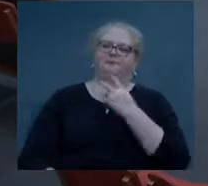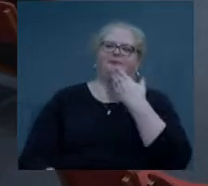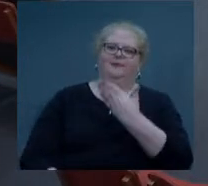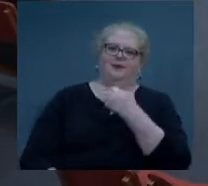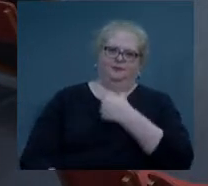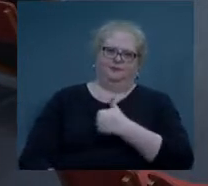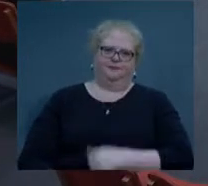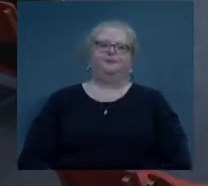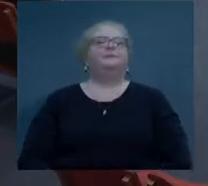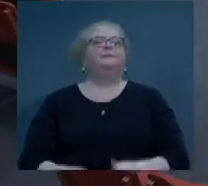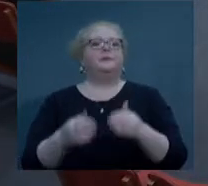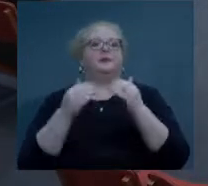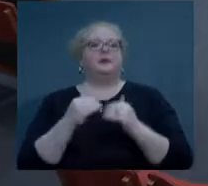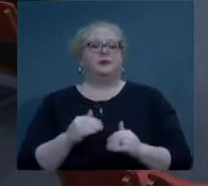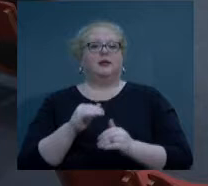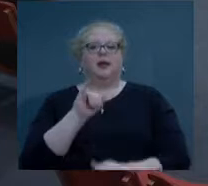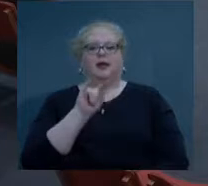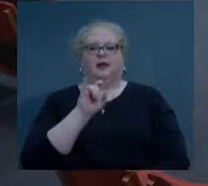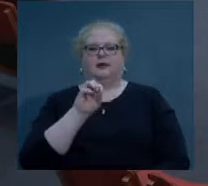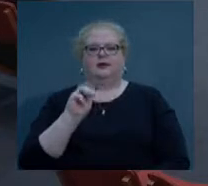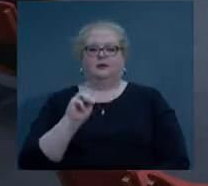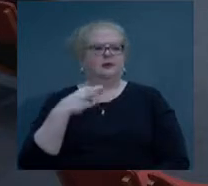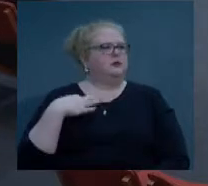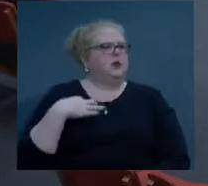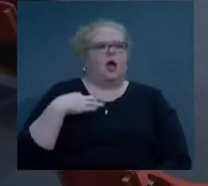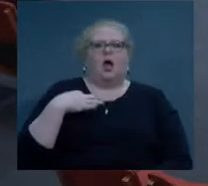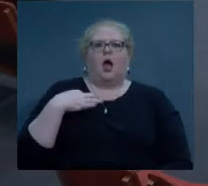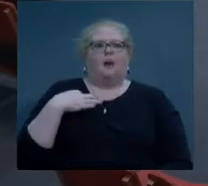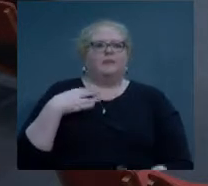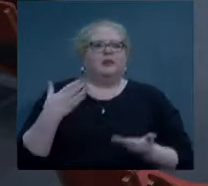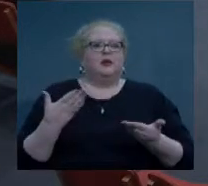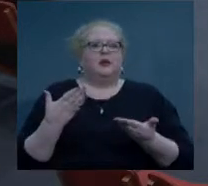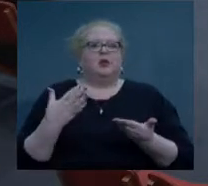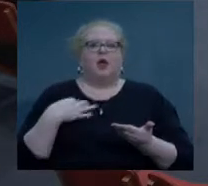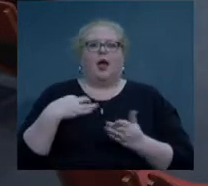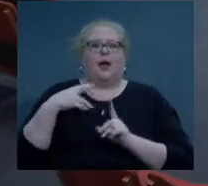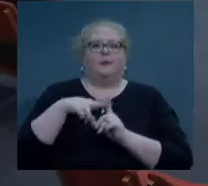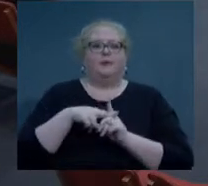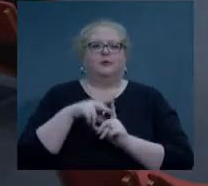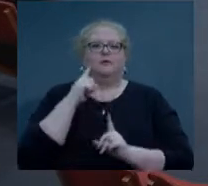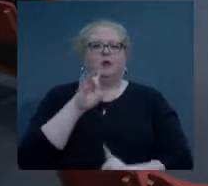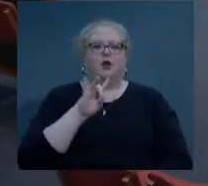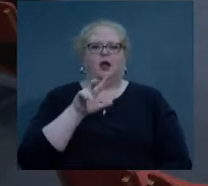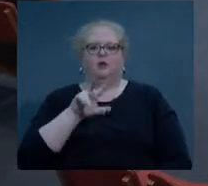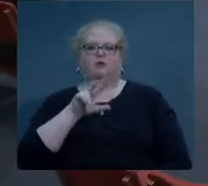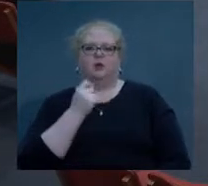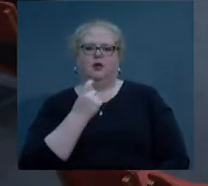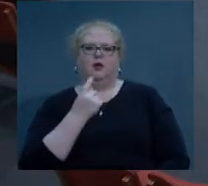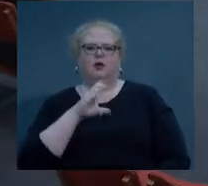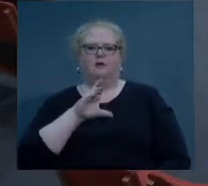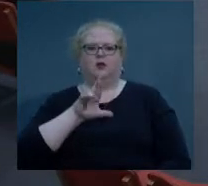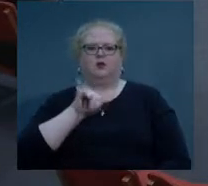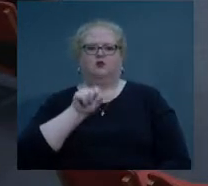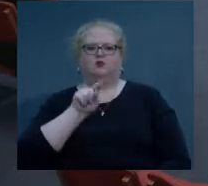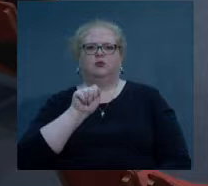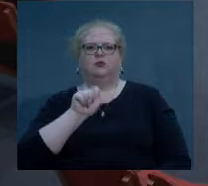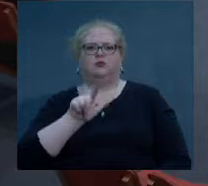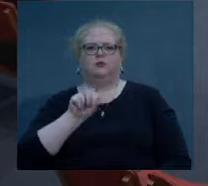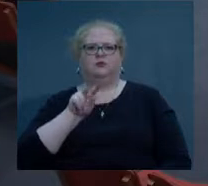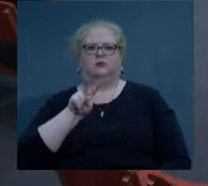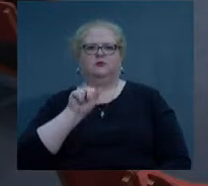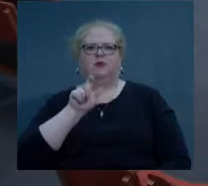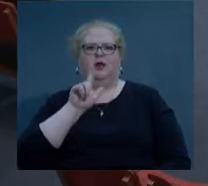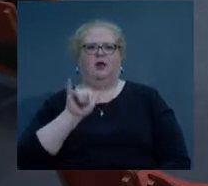The next item is the applicant here at 8311 Crystal Valley. I'm